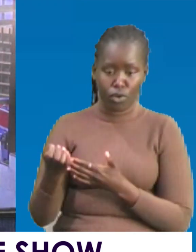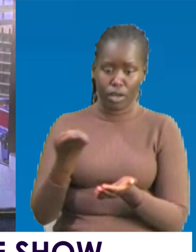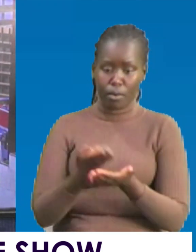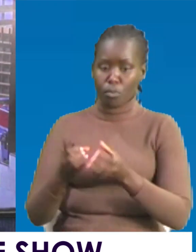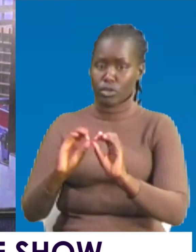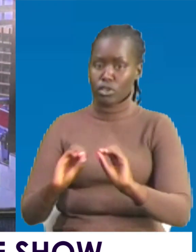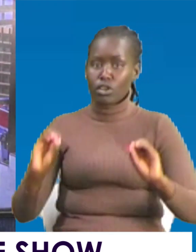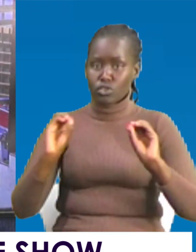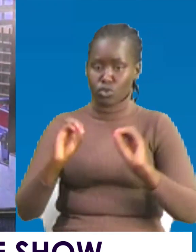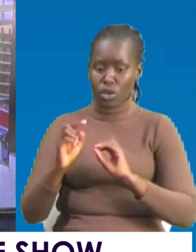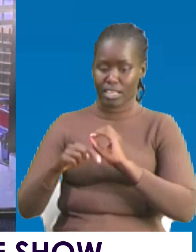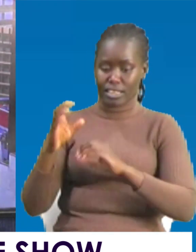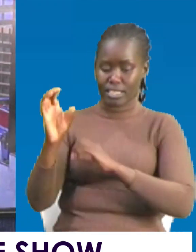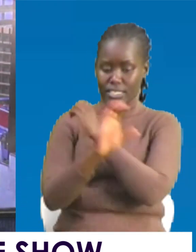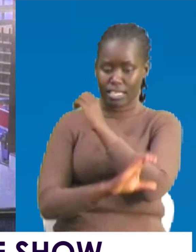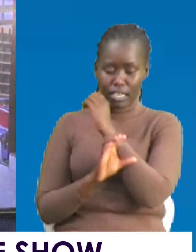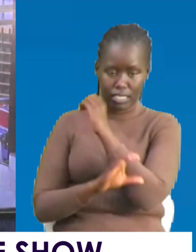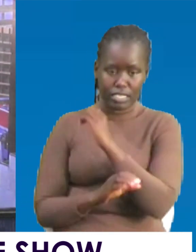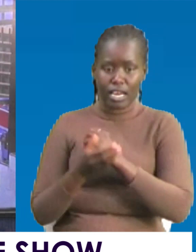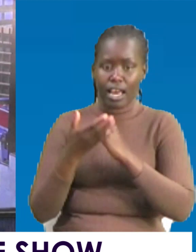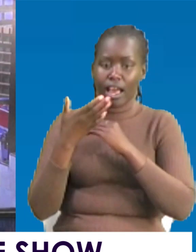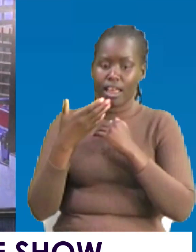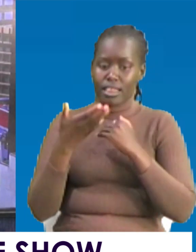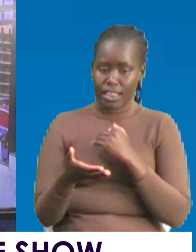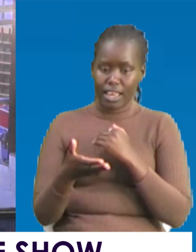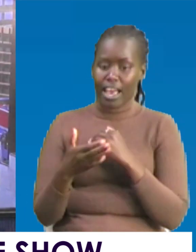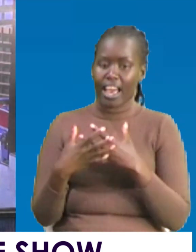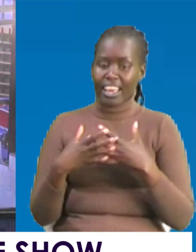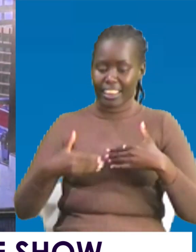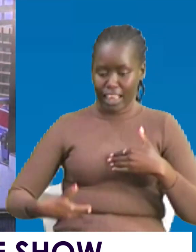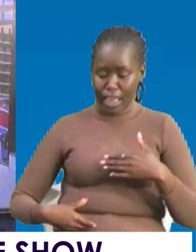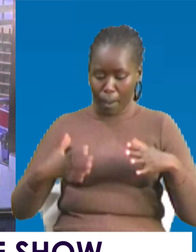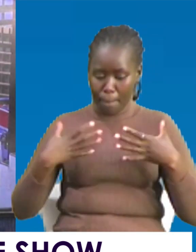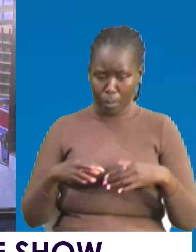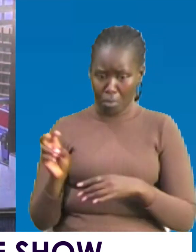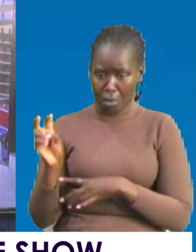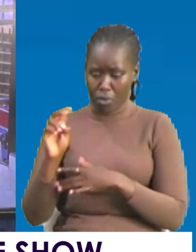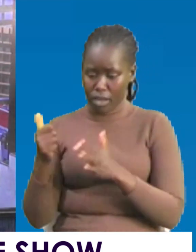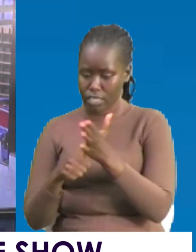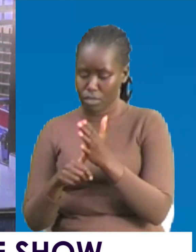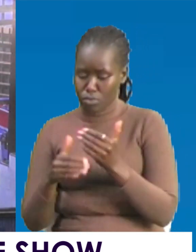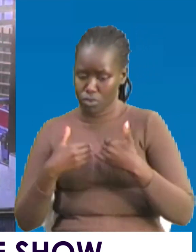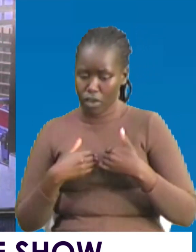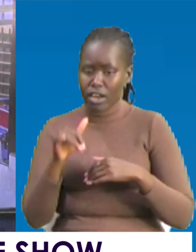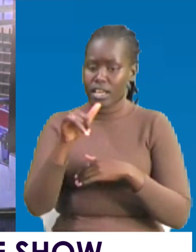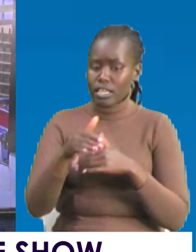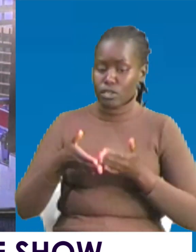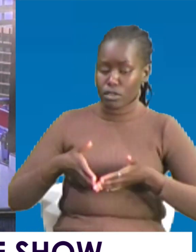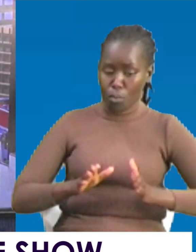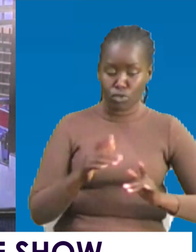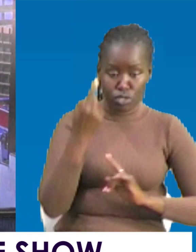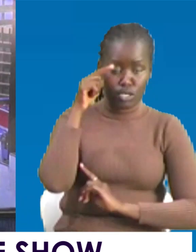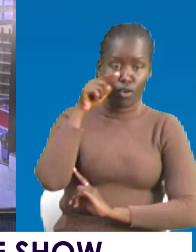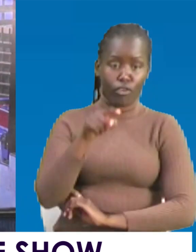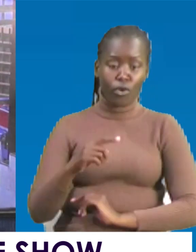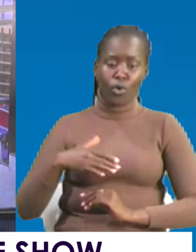in this country lies in the hands of the young people. Look at the troubles we have. Those are opportunities for you.